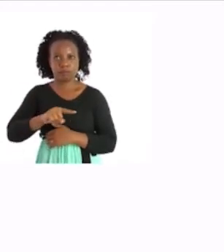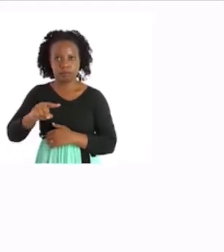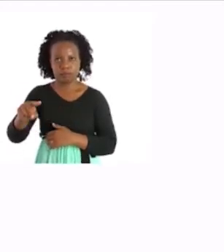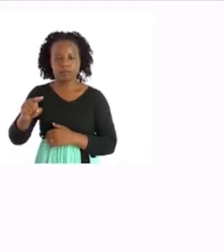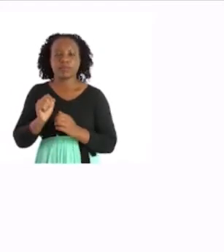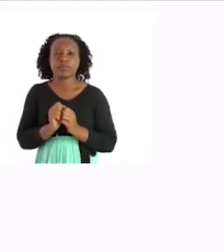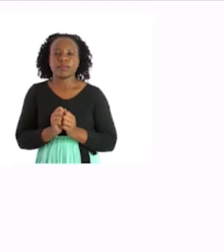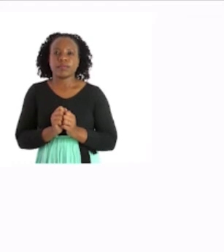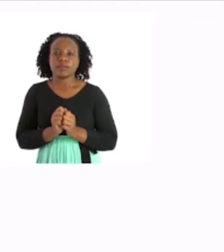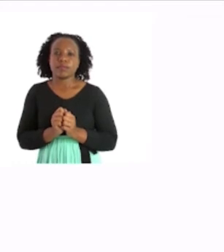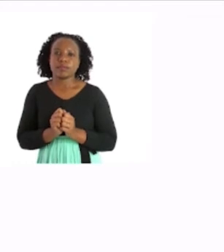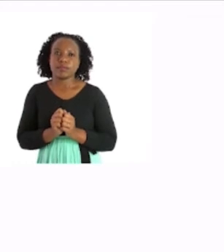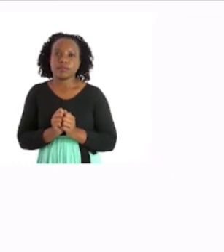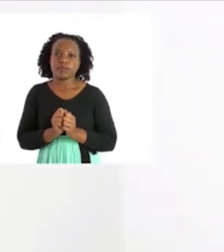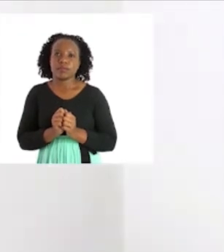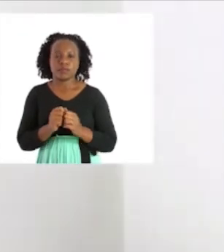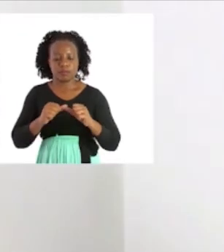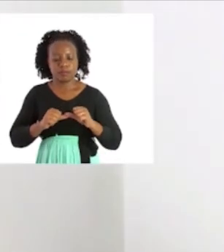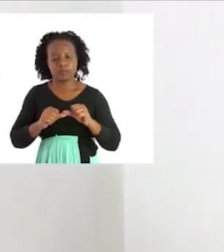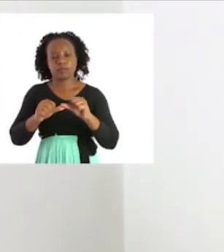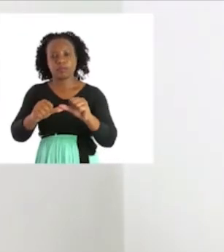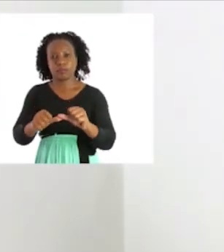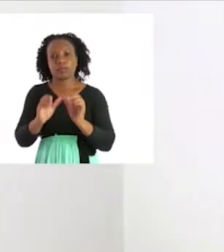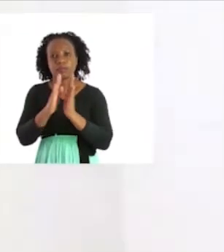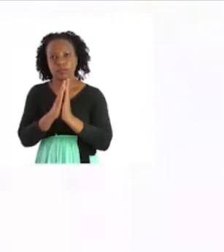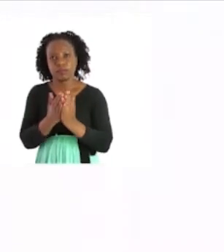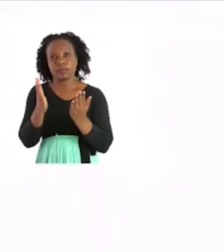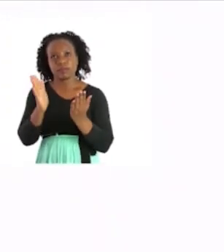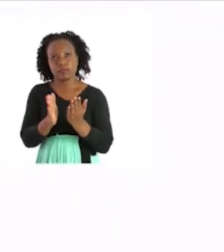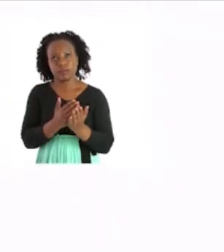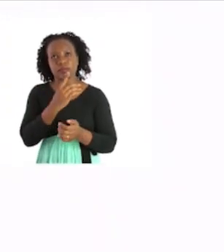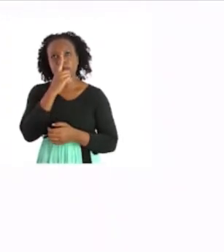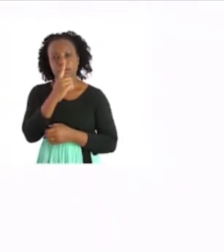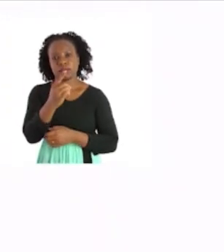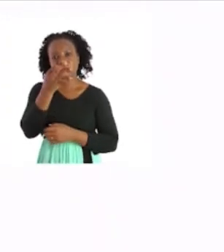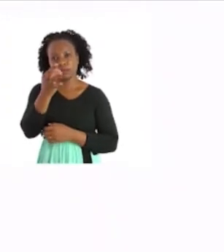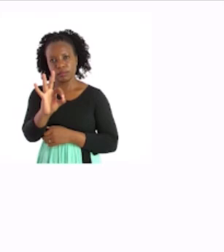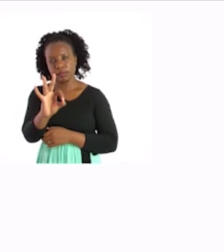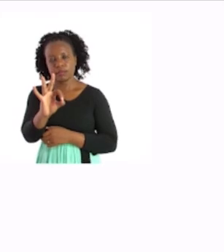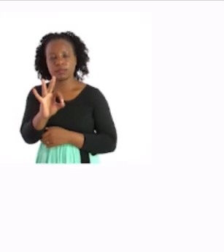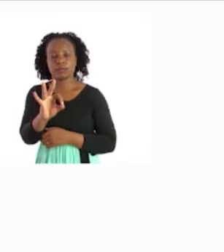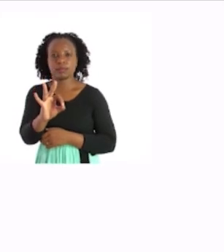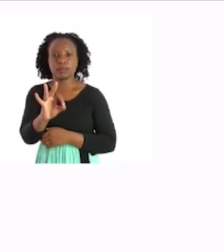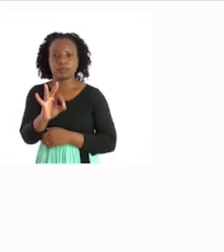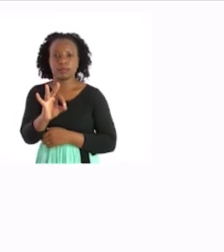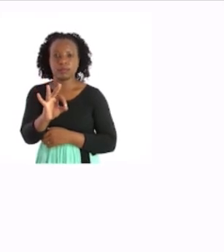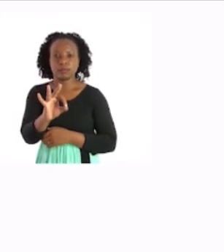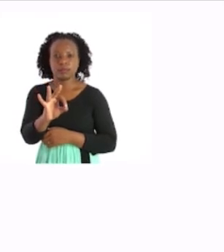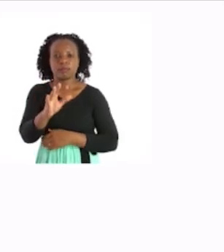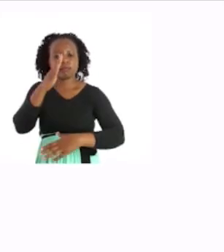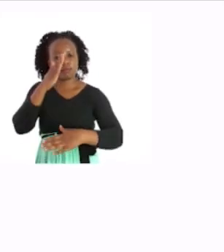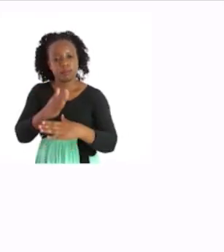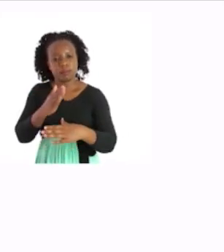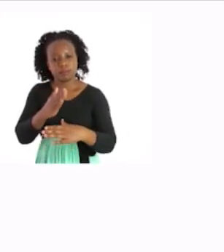follow. Moving on to page 19, we are going to do